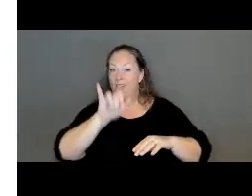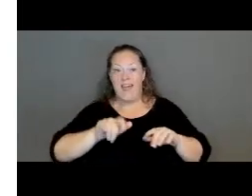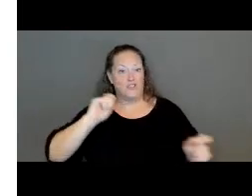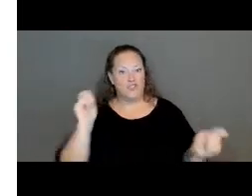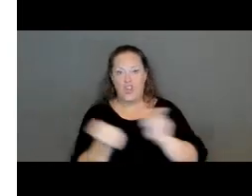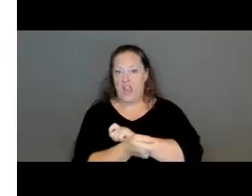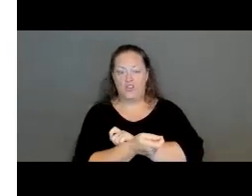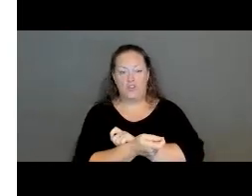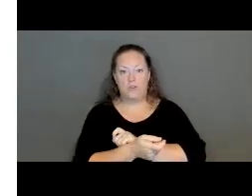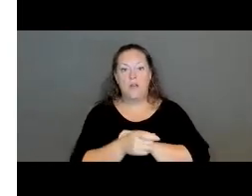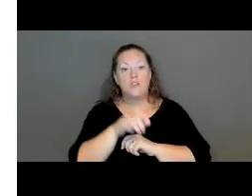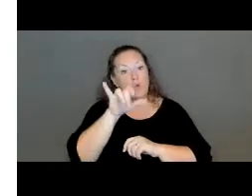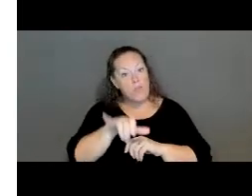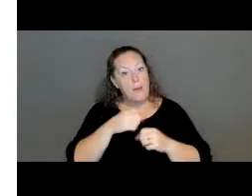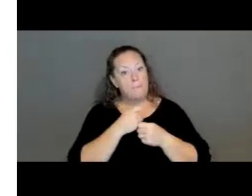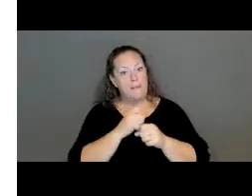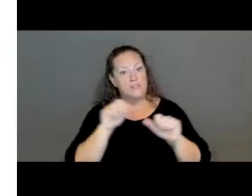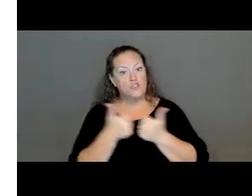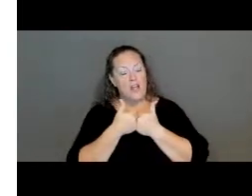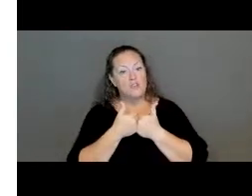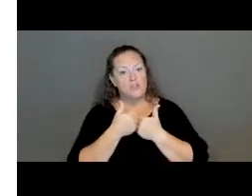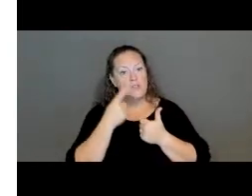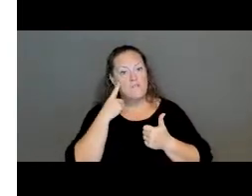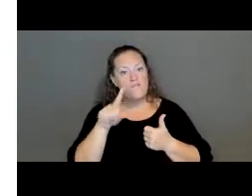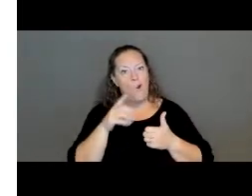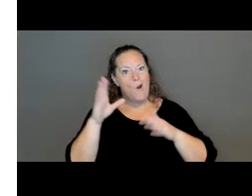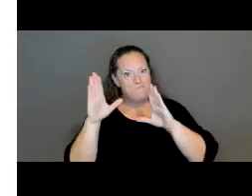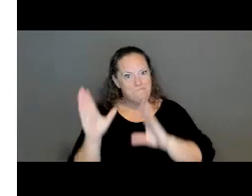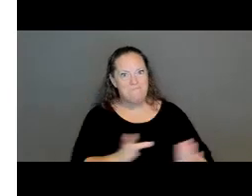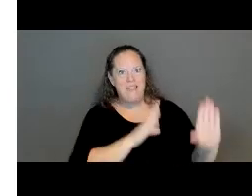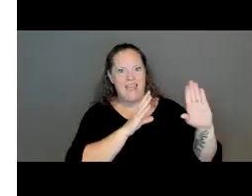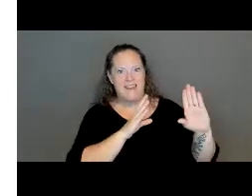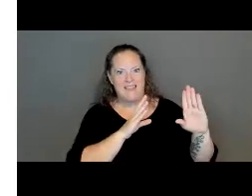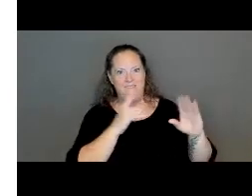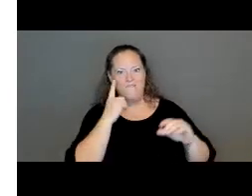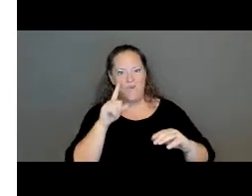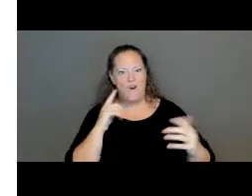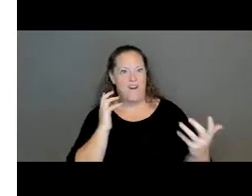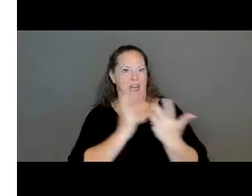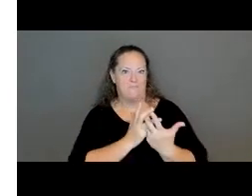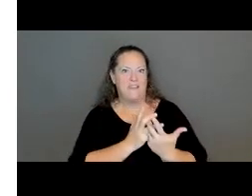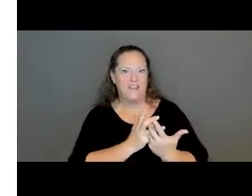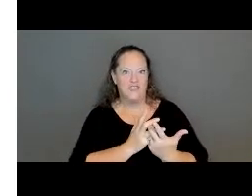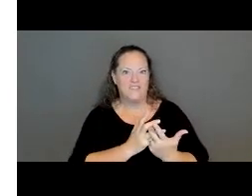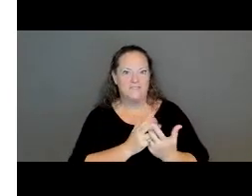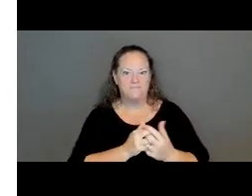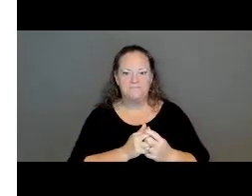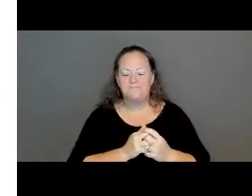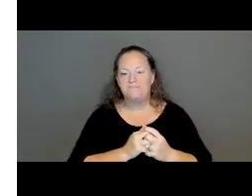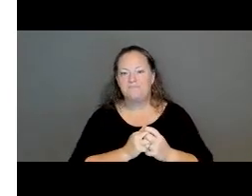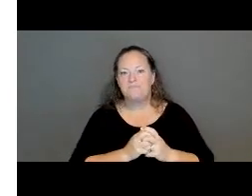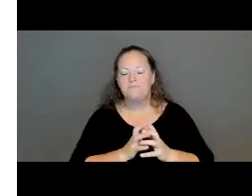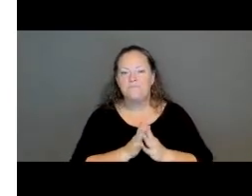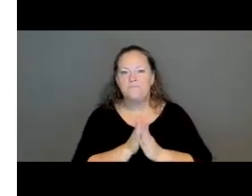that poses challenges for planning for adaptation. When